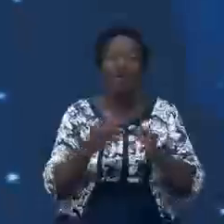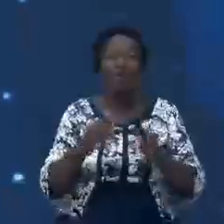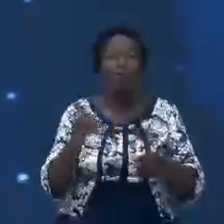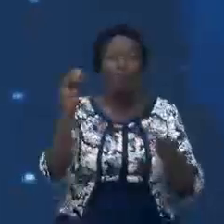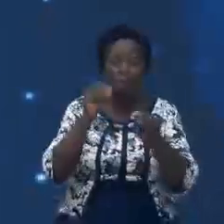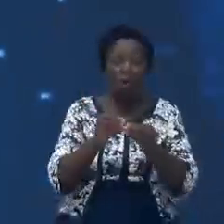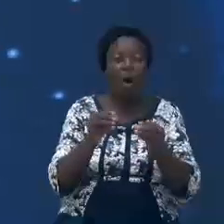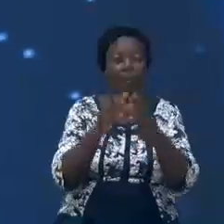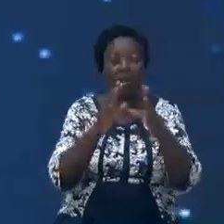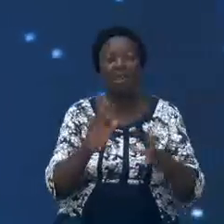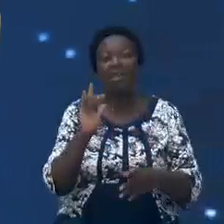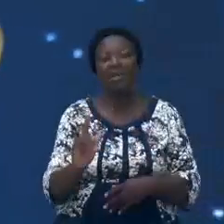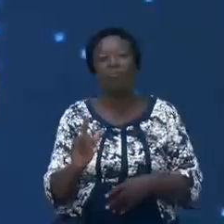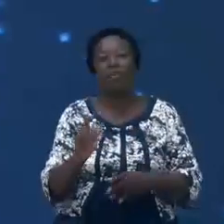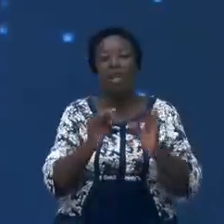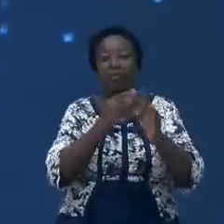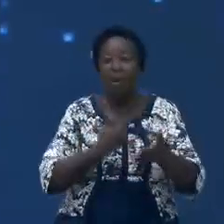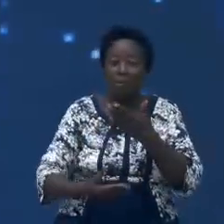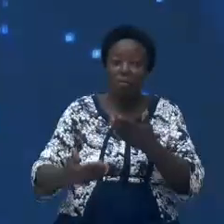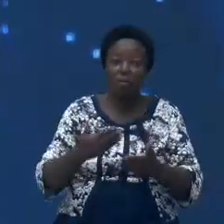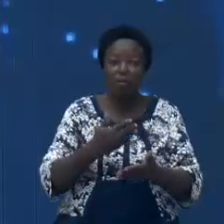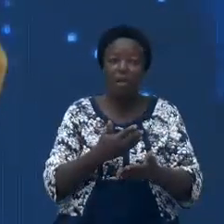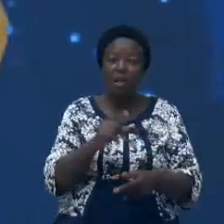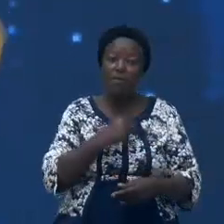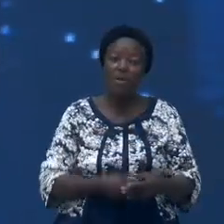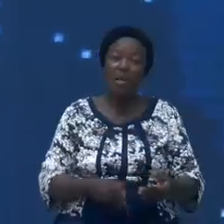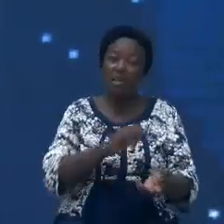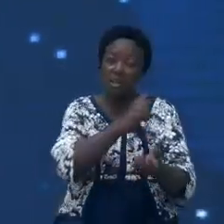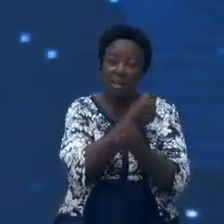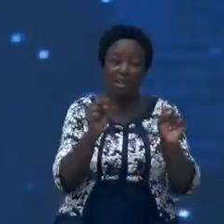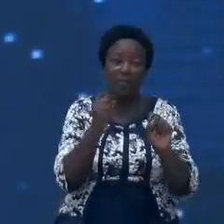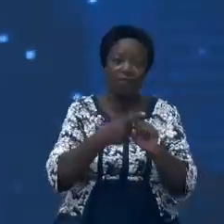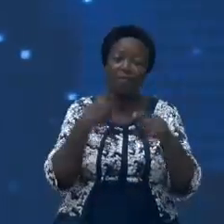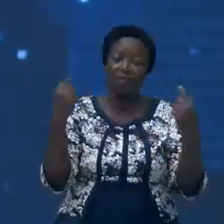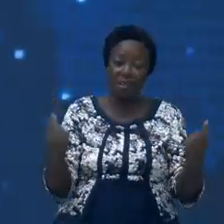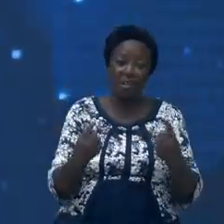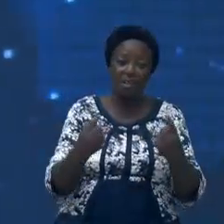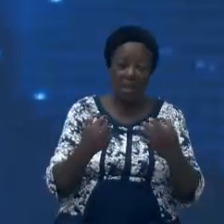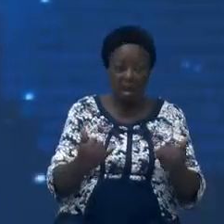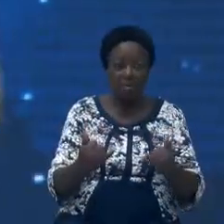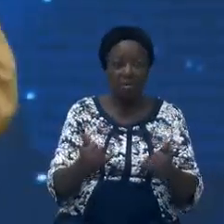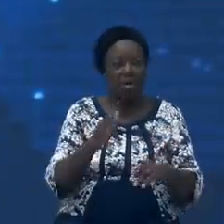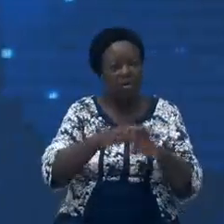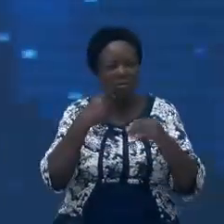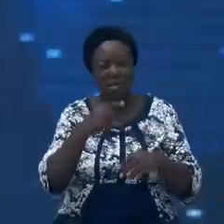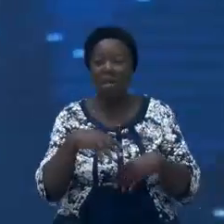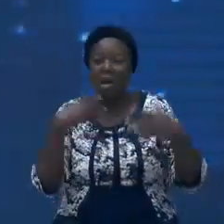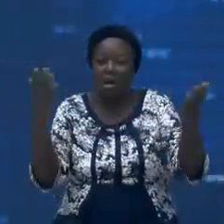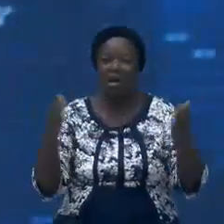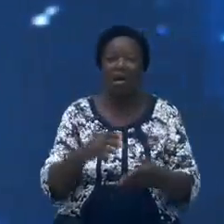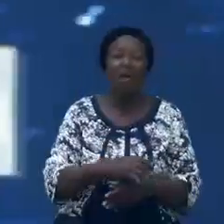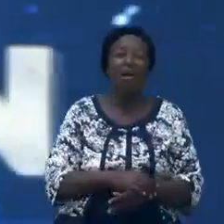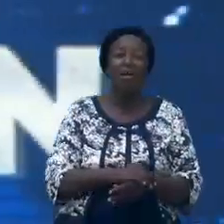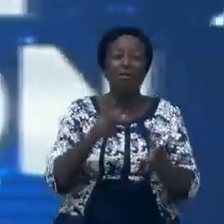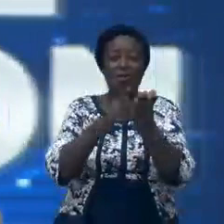might have it more abundantly. If you are born again already, don't say, crusade is